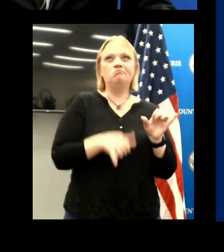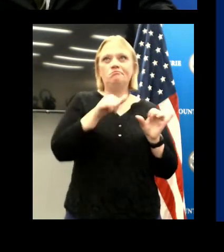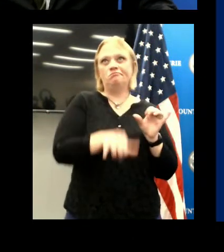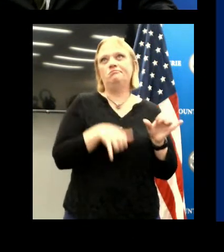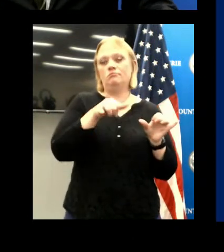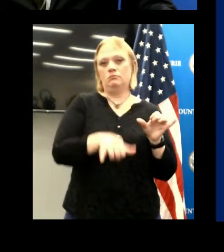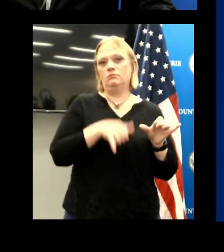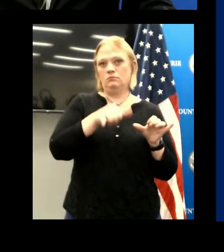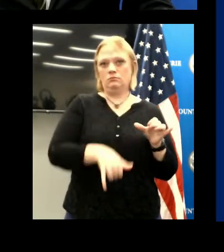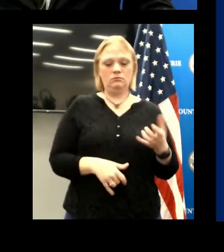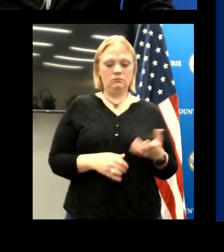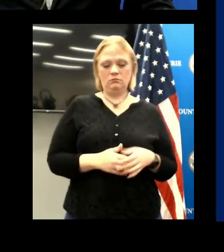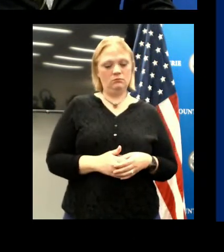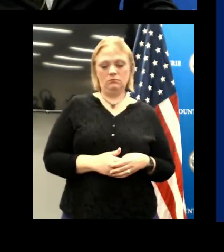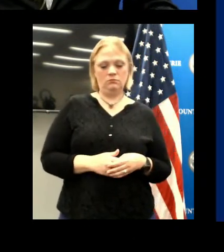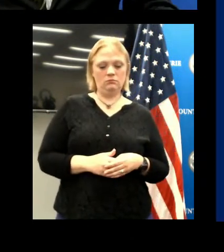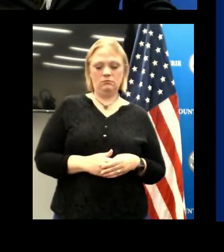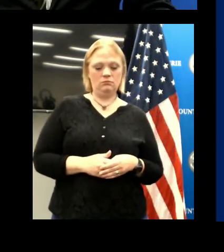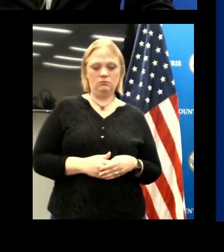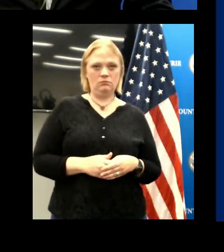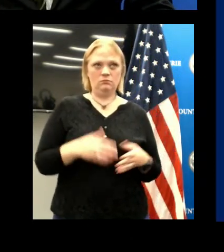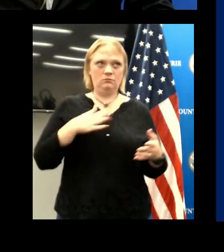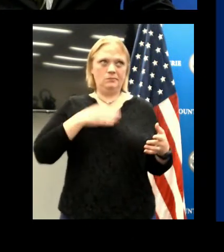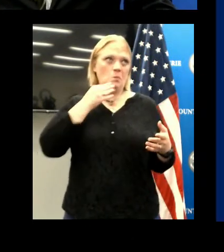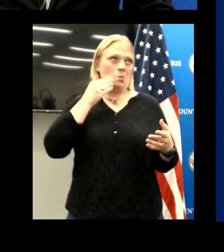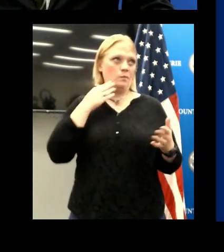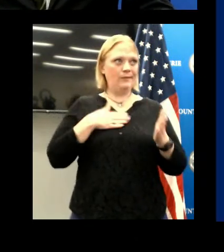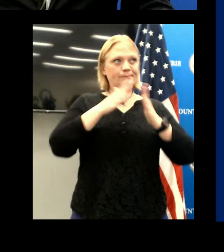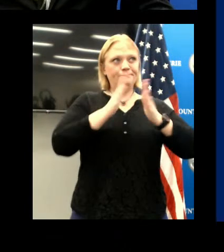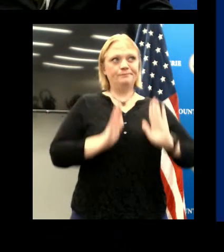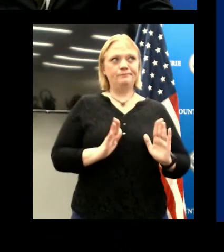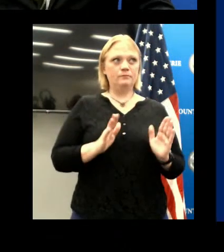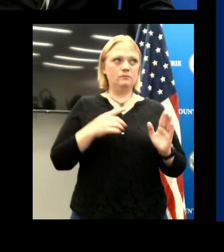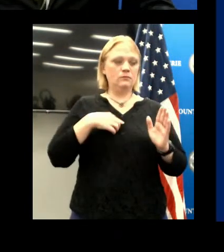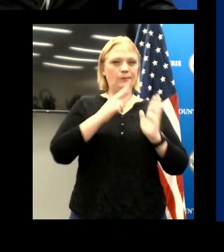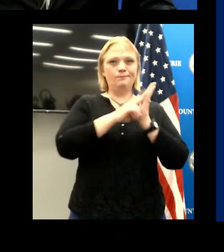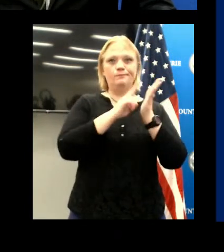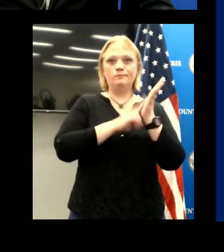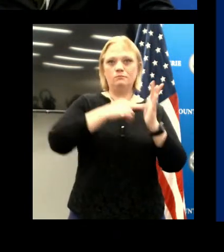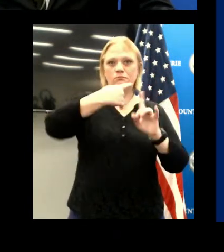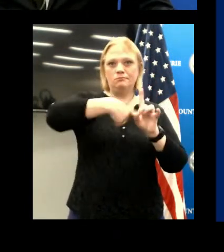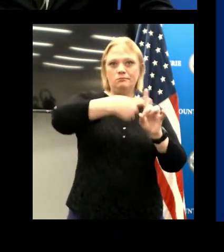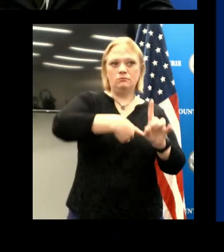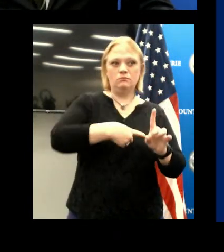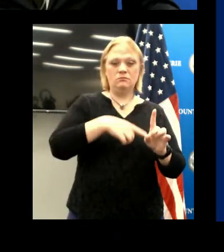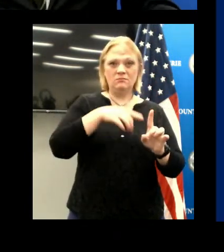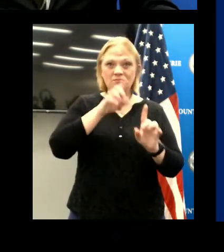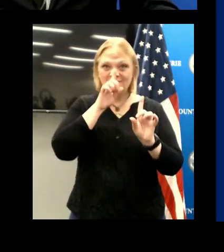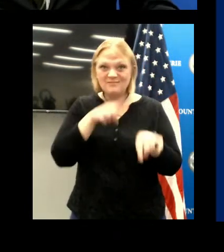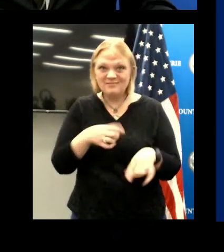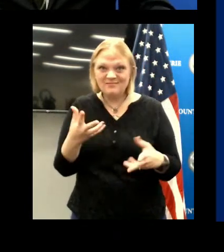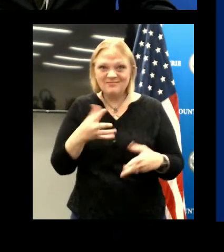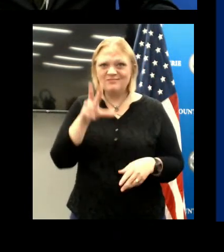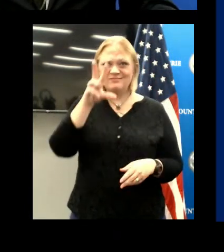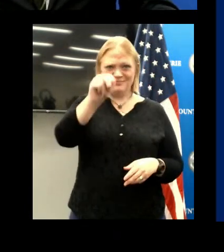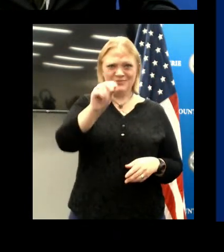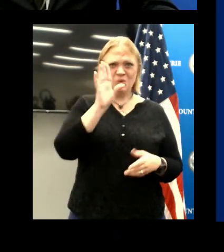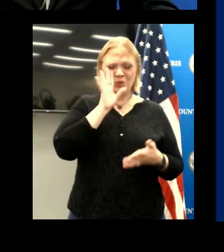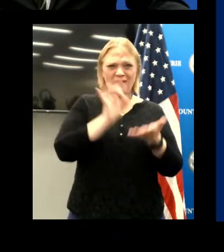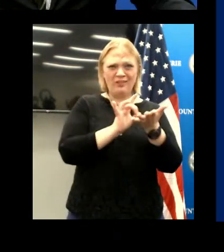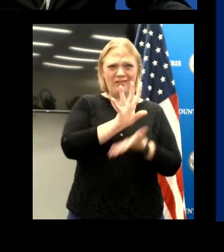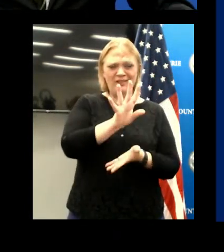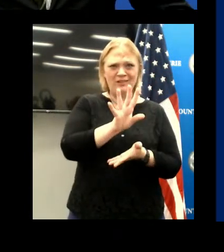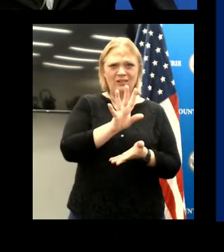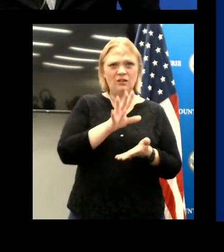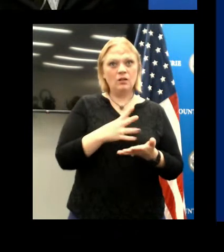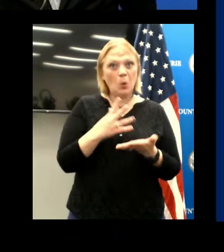my house, my home where I have a lease. And the answer is no, you're going to get evicted.